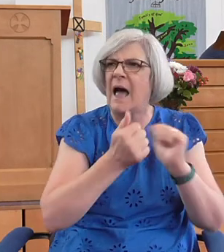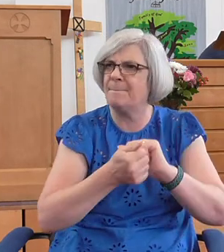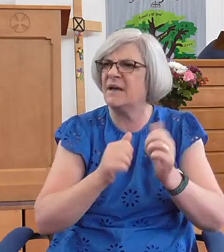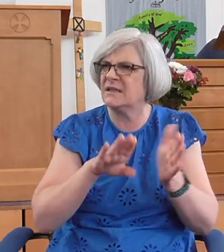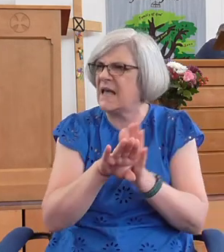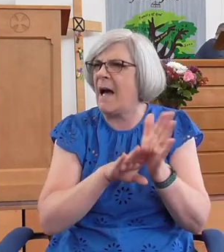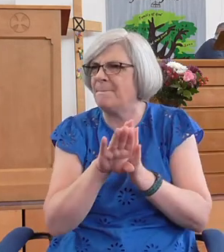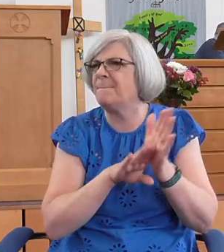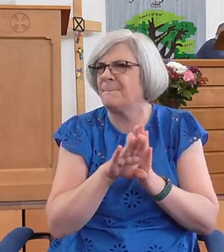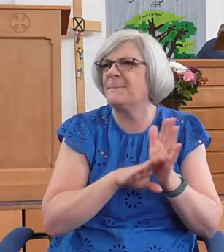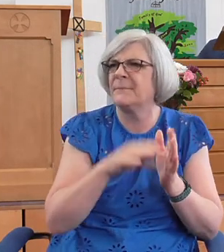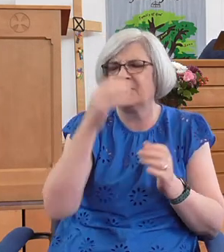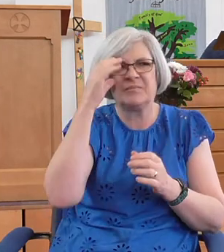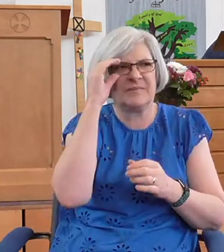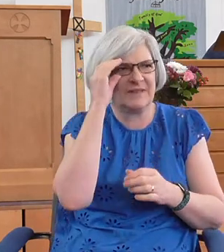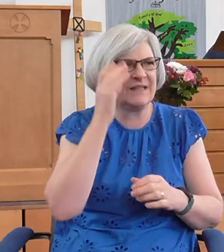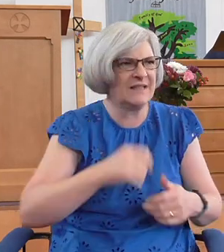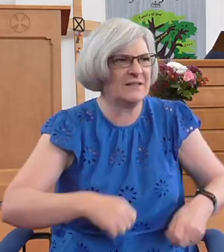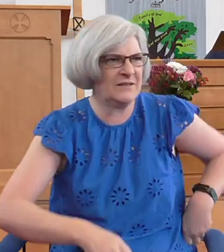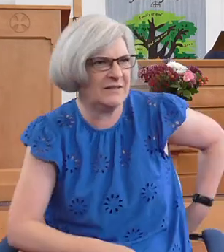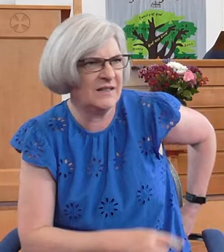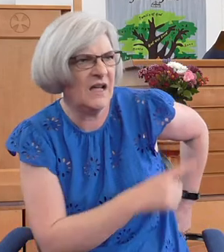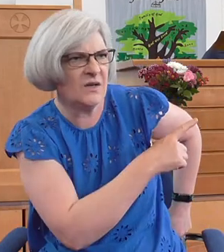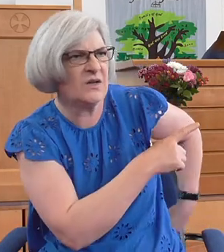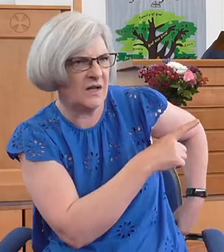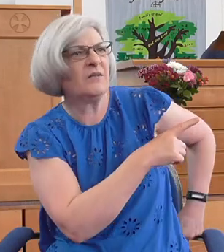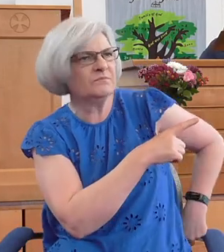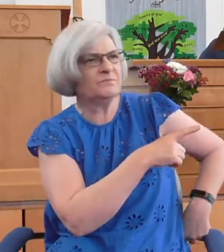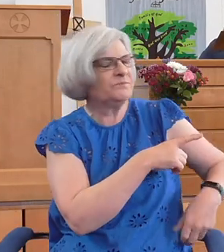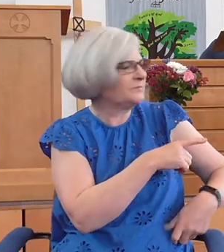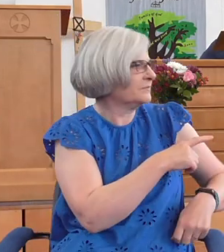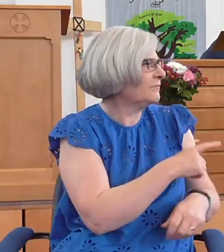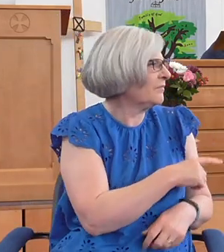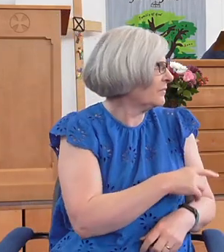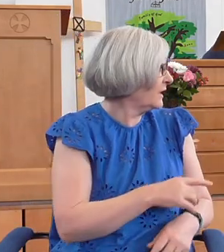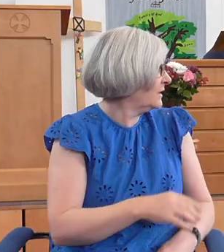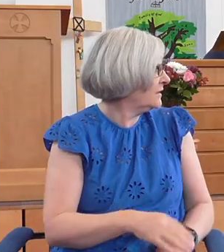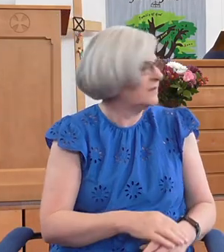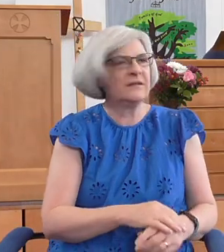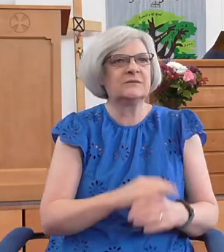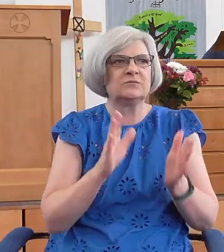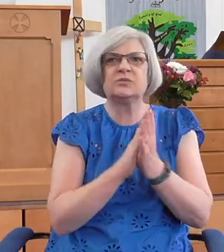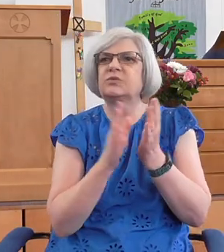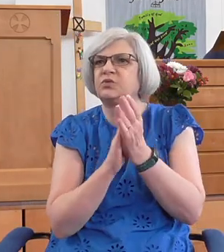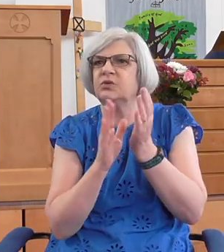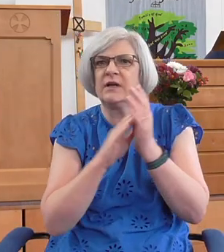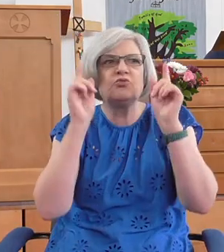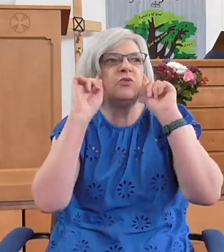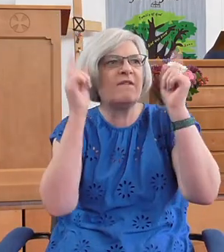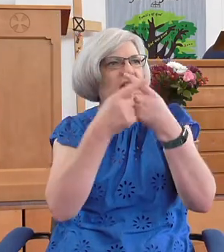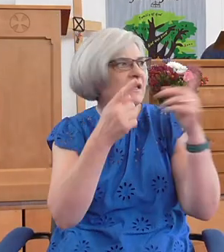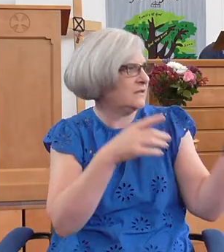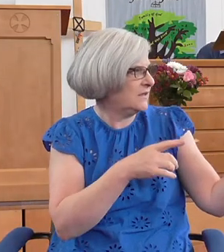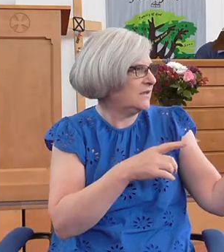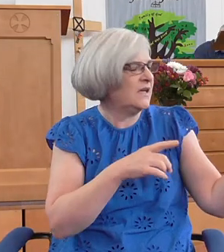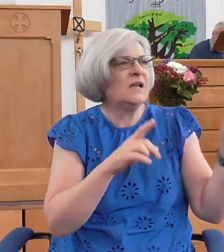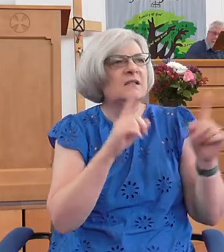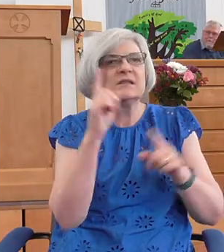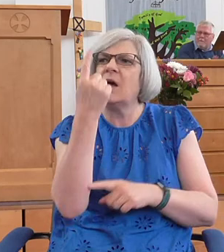So anybody else? Satu's finished with first year at uni. Let's give a First round of